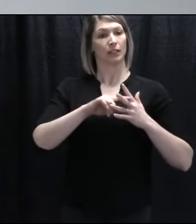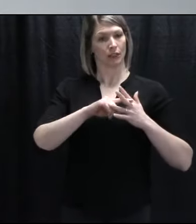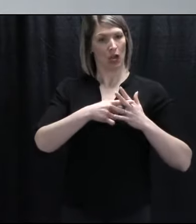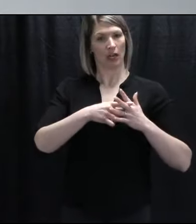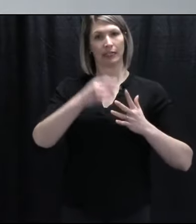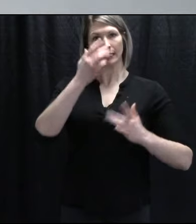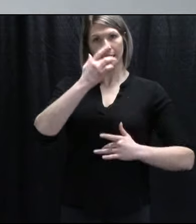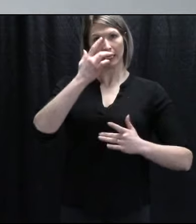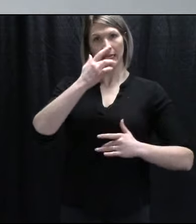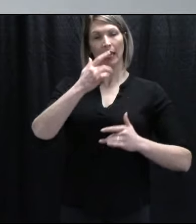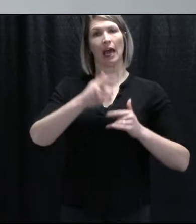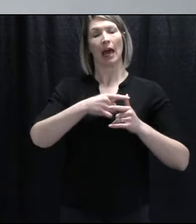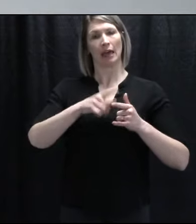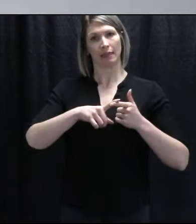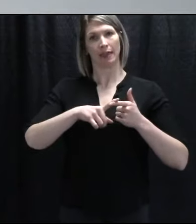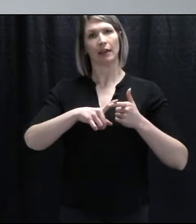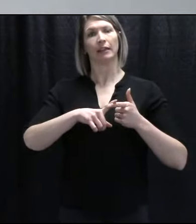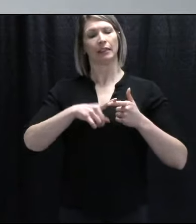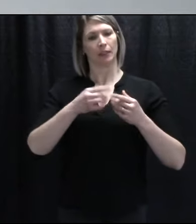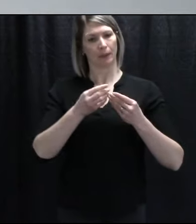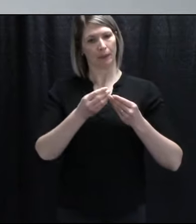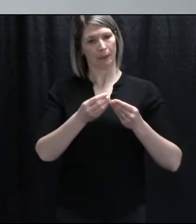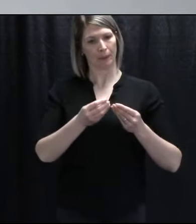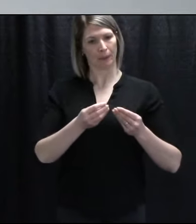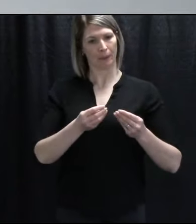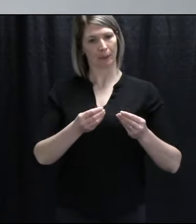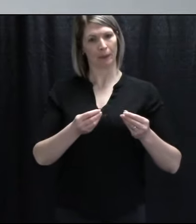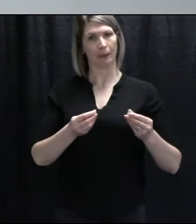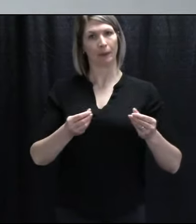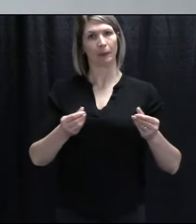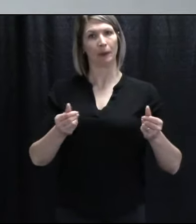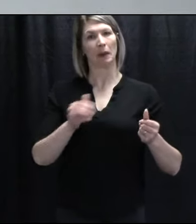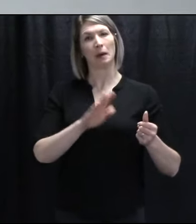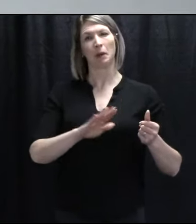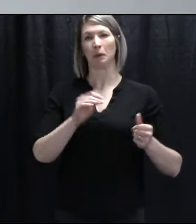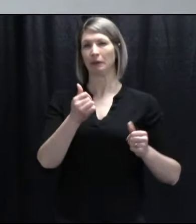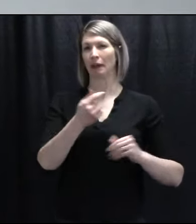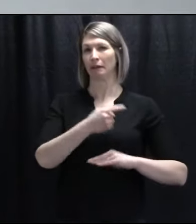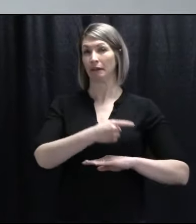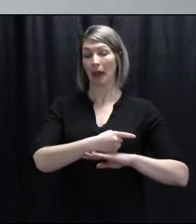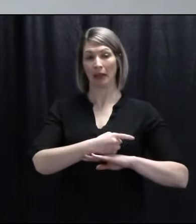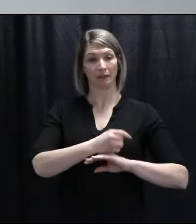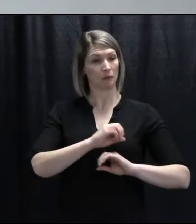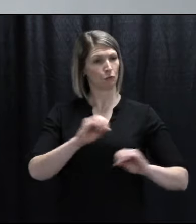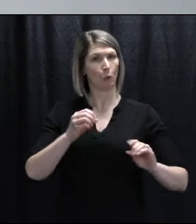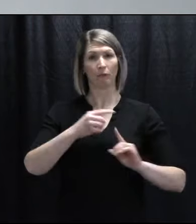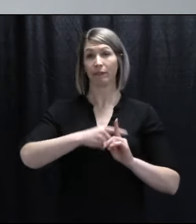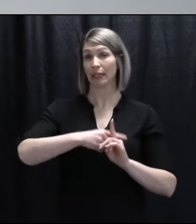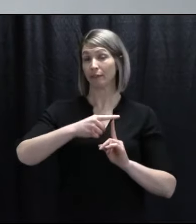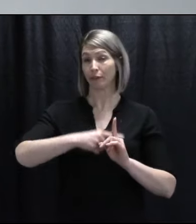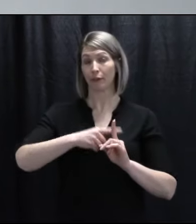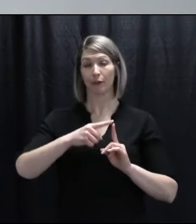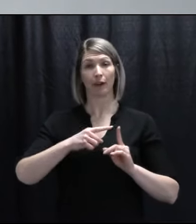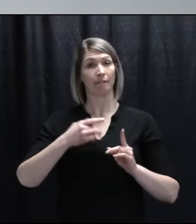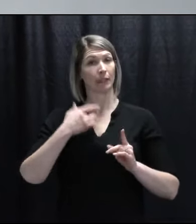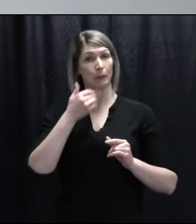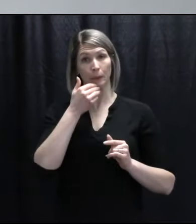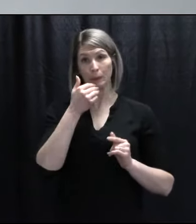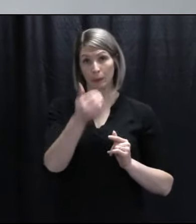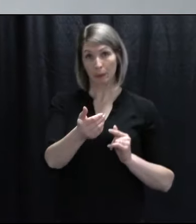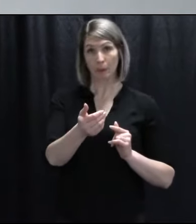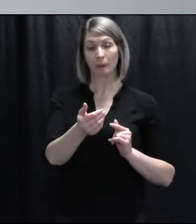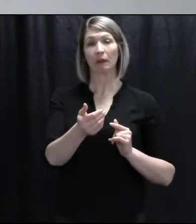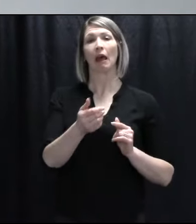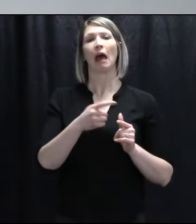they have had a resolution of their symptoms, so they have no fever, they're feeling well, then they can